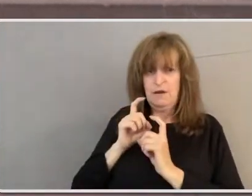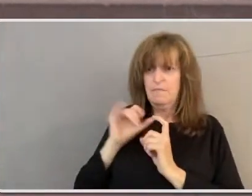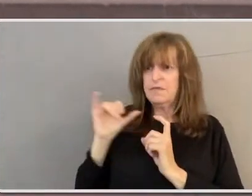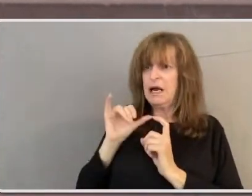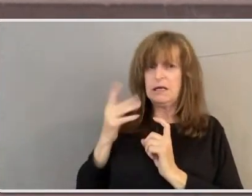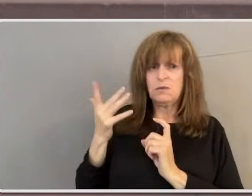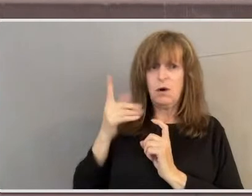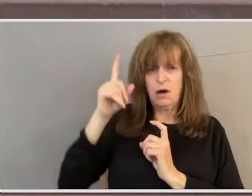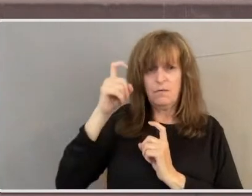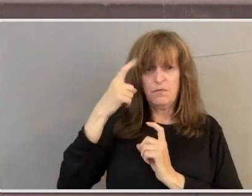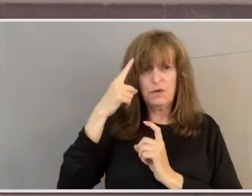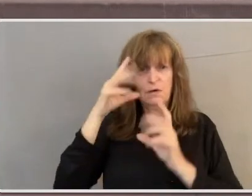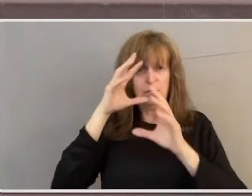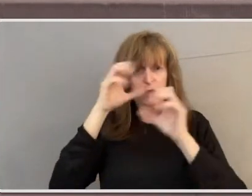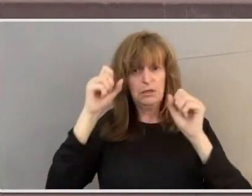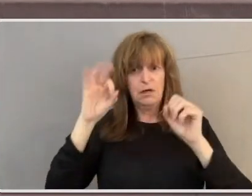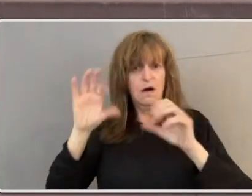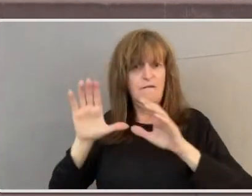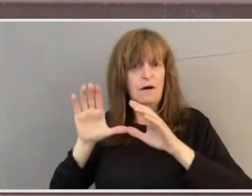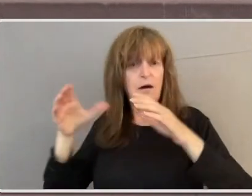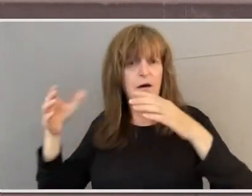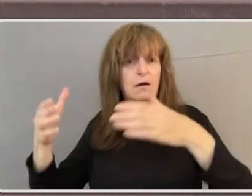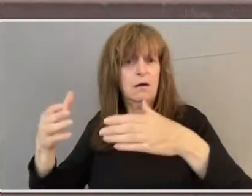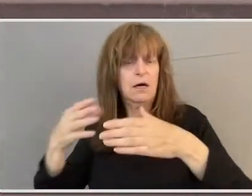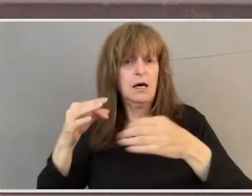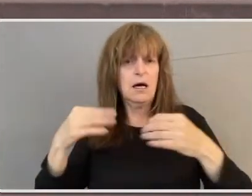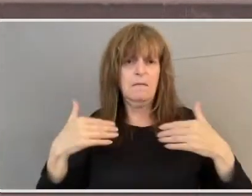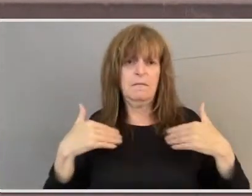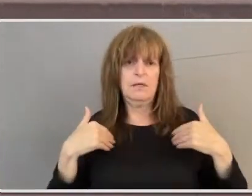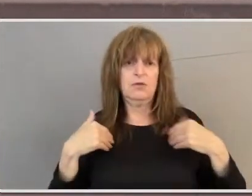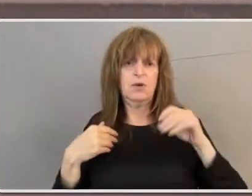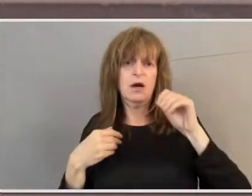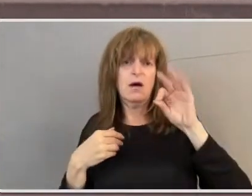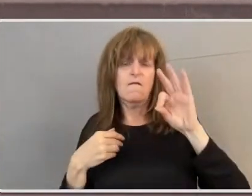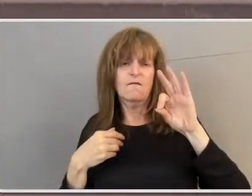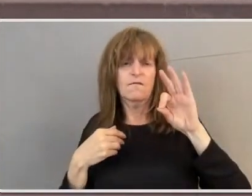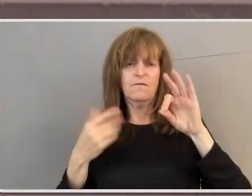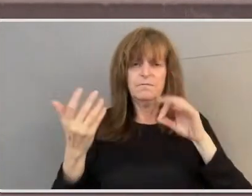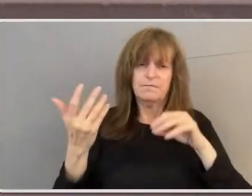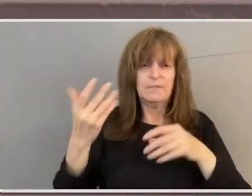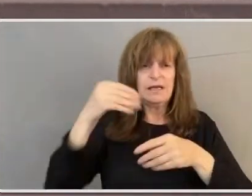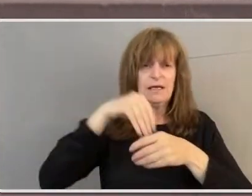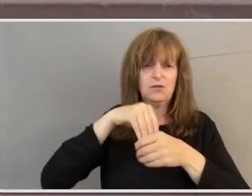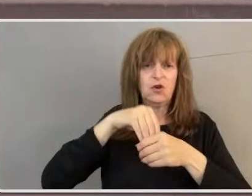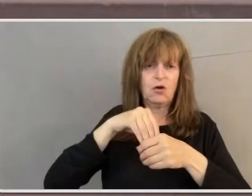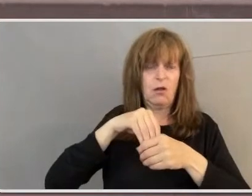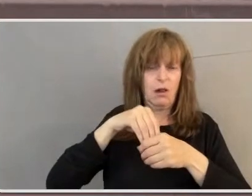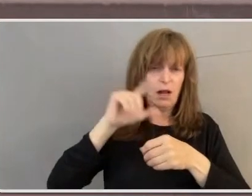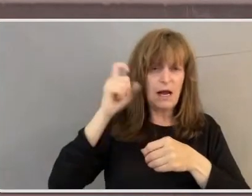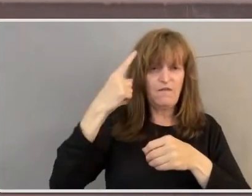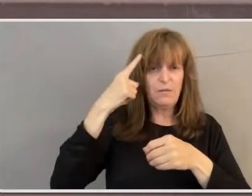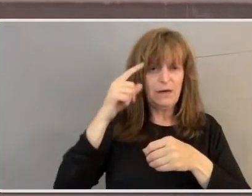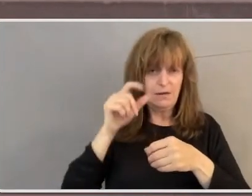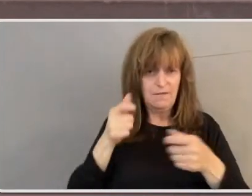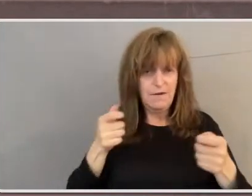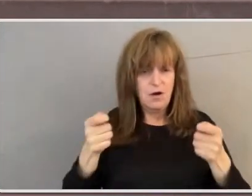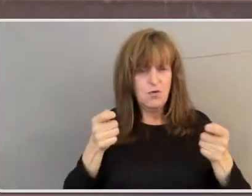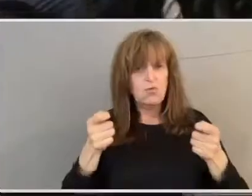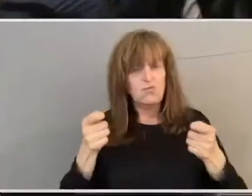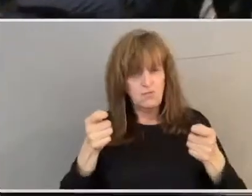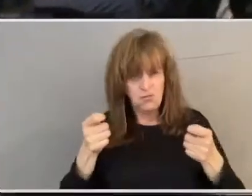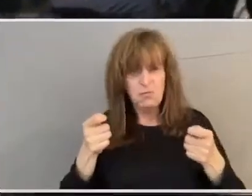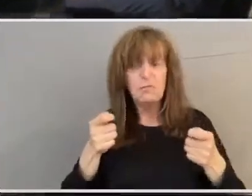of Intergovernmental Affairs of the Province of Ontario, so help me God. Thank you.